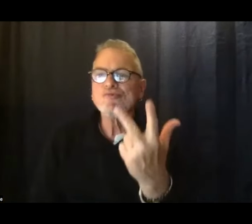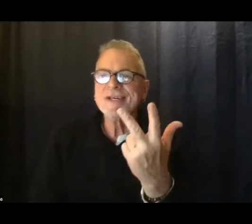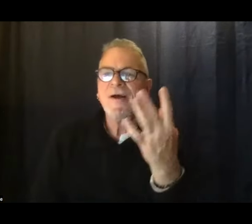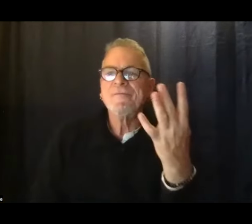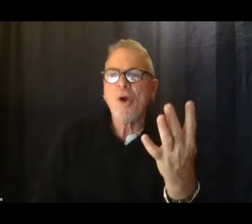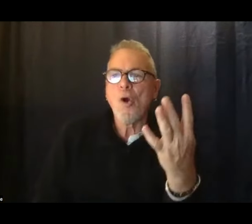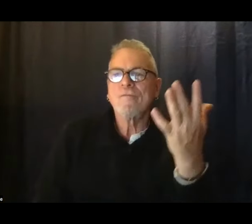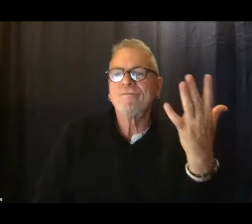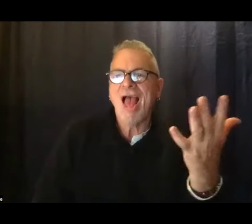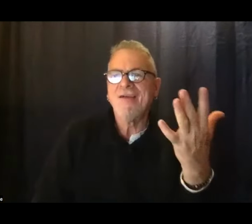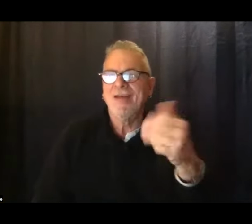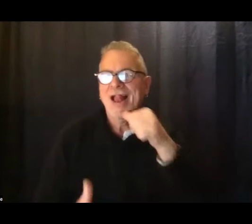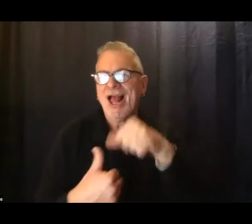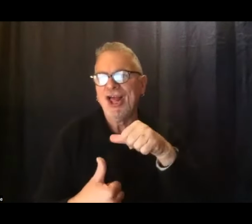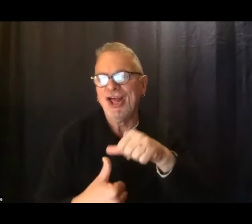production.